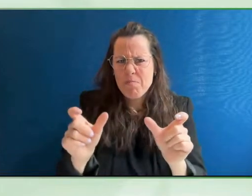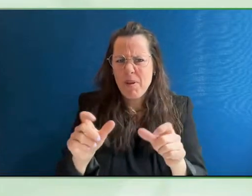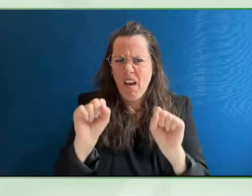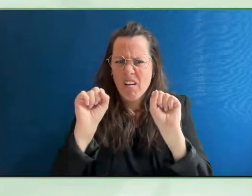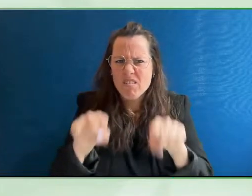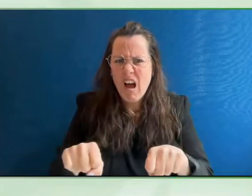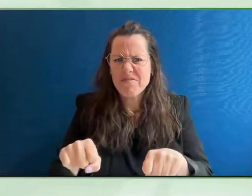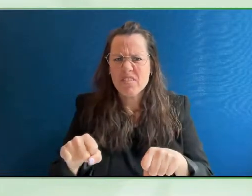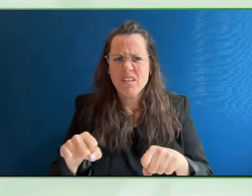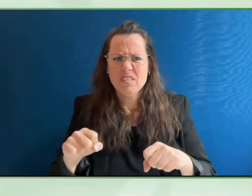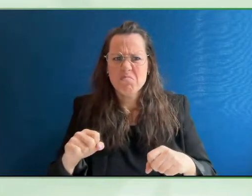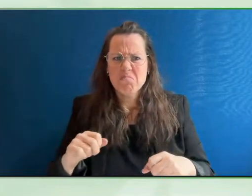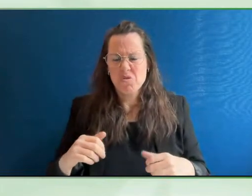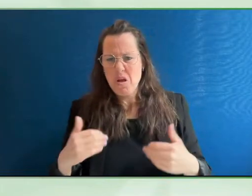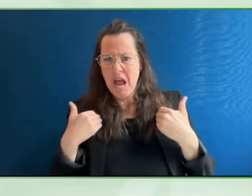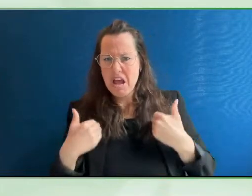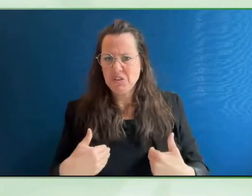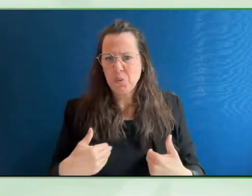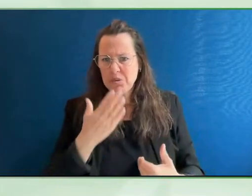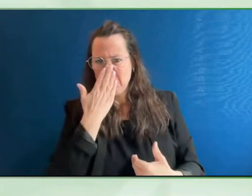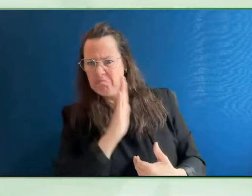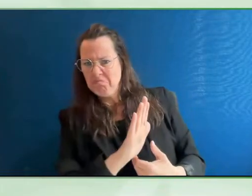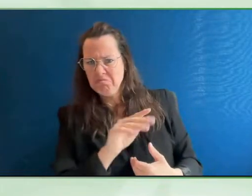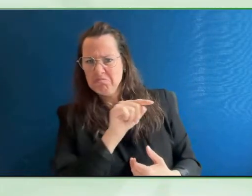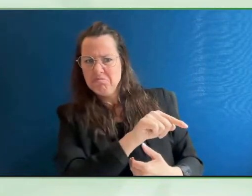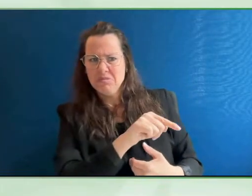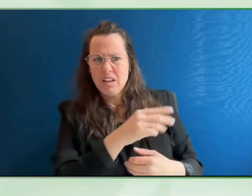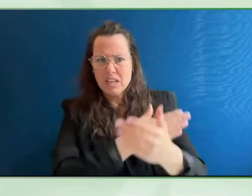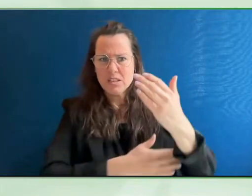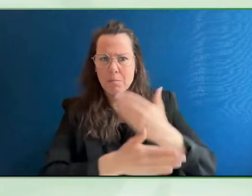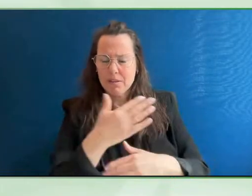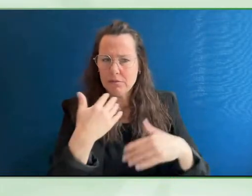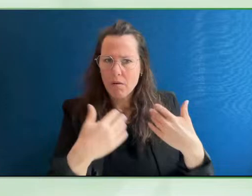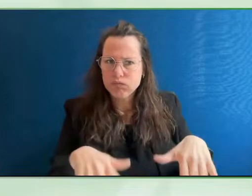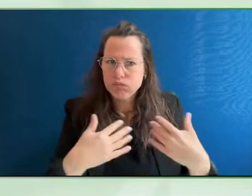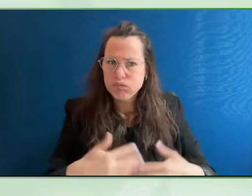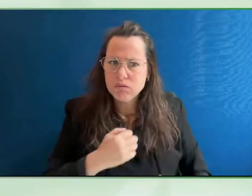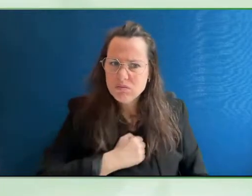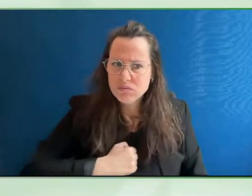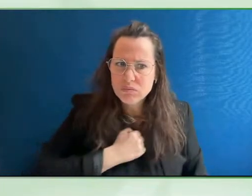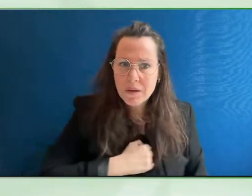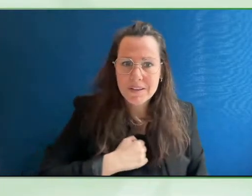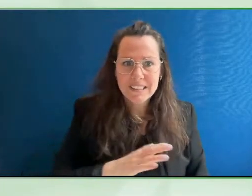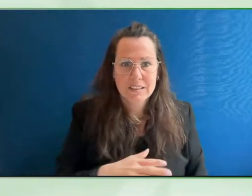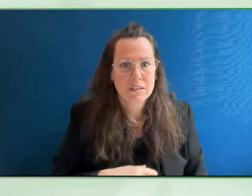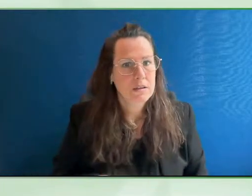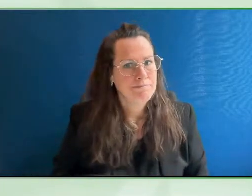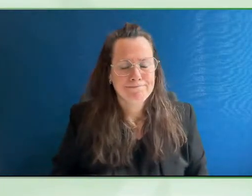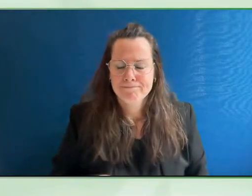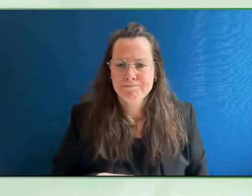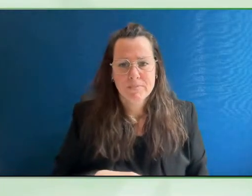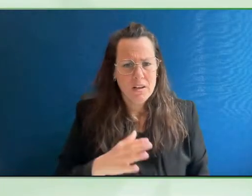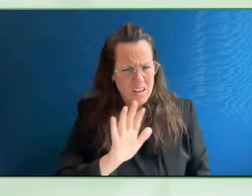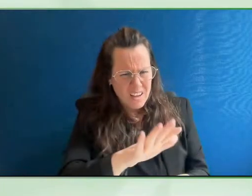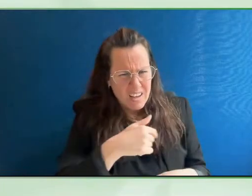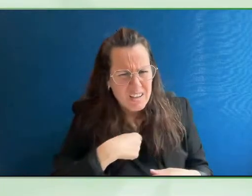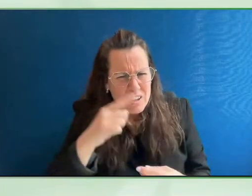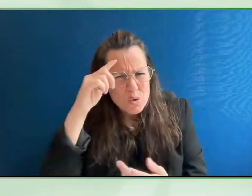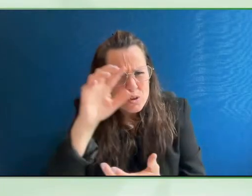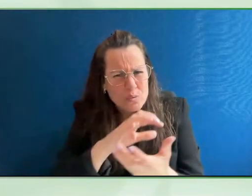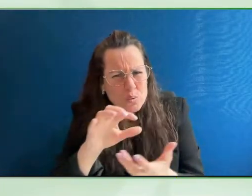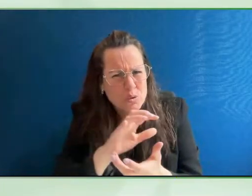And Google actually has been a partner of ReelAbilities for some time now and hosted ReelAbilities at the